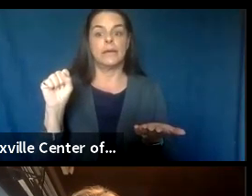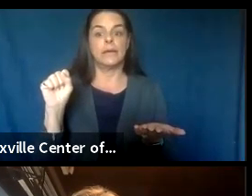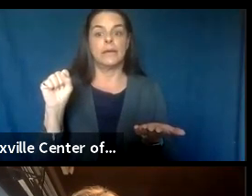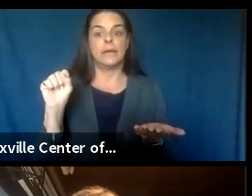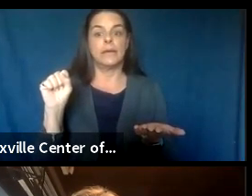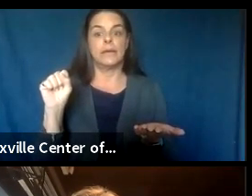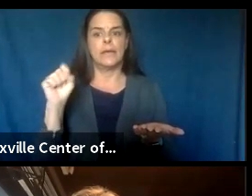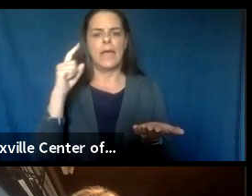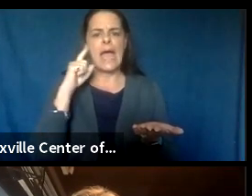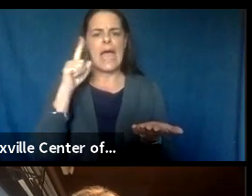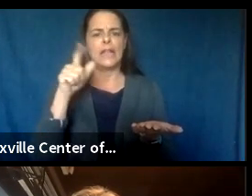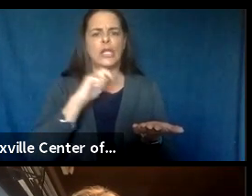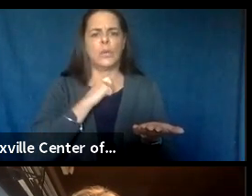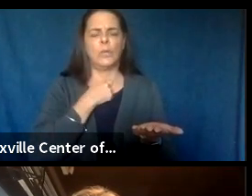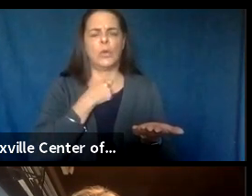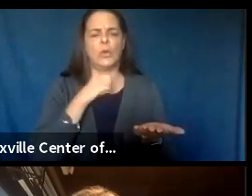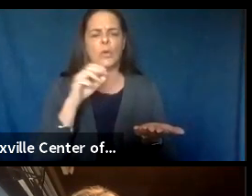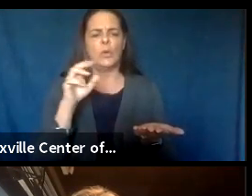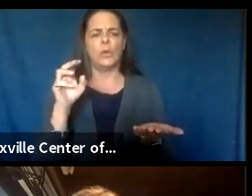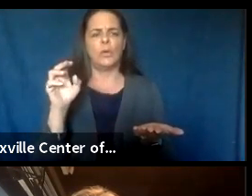I believe you're muted, Mayor Jacobs.